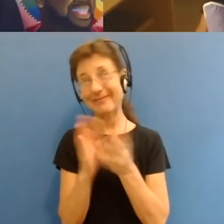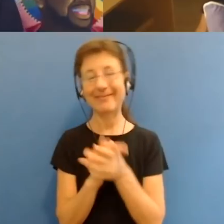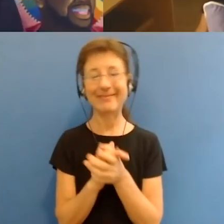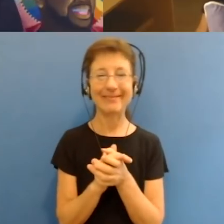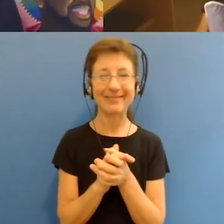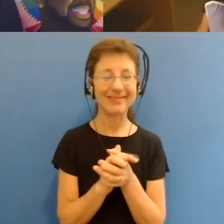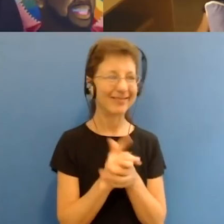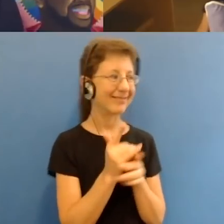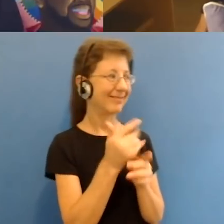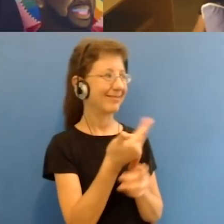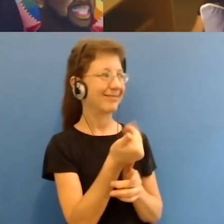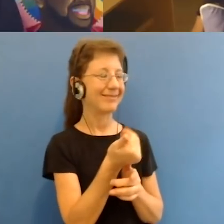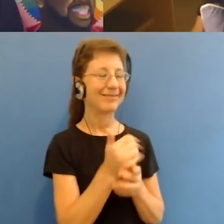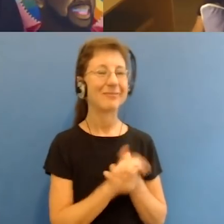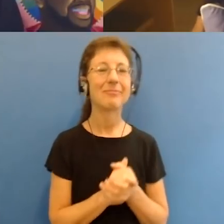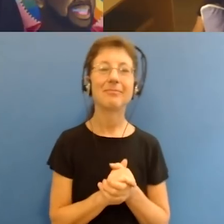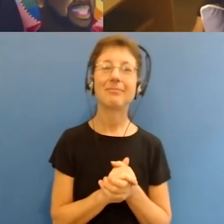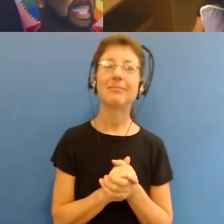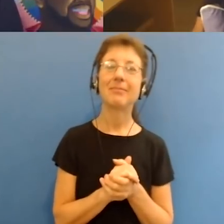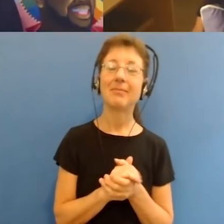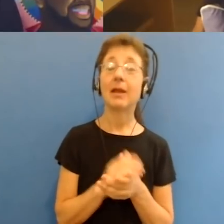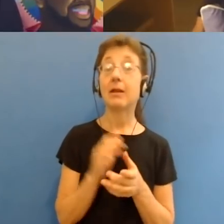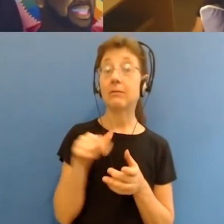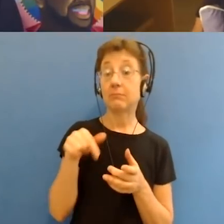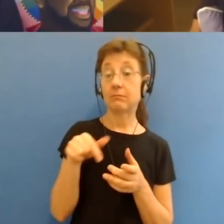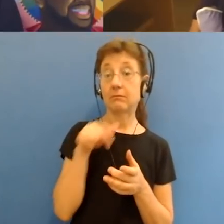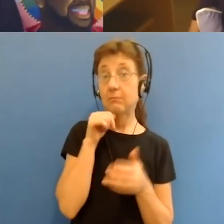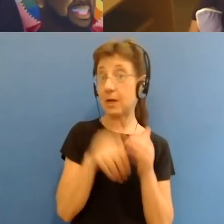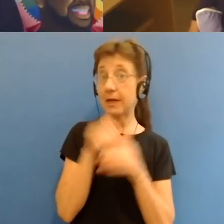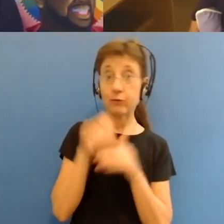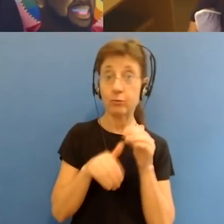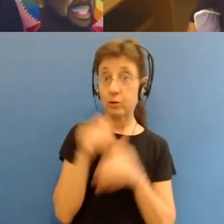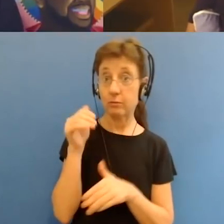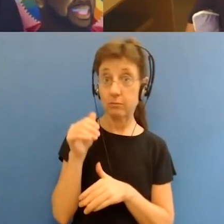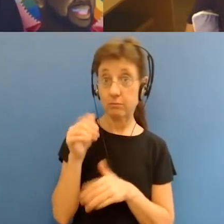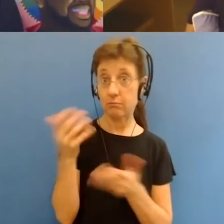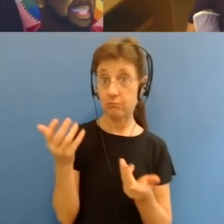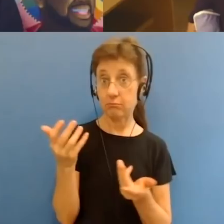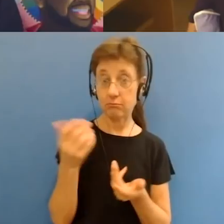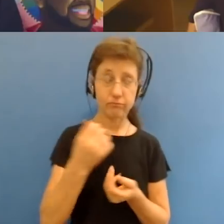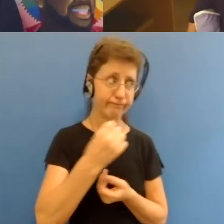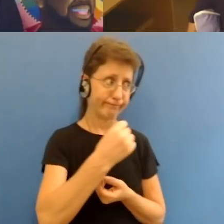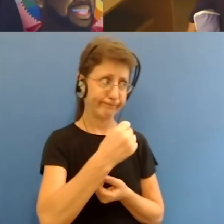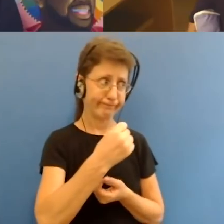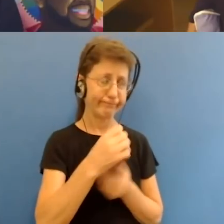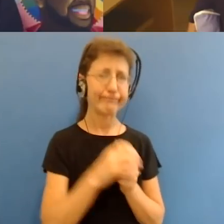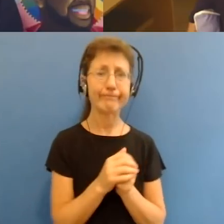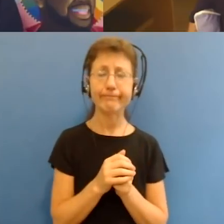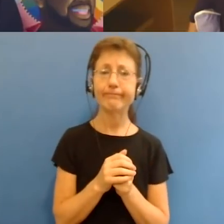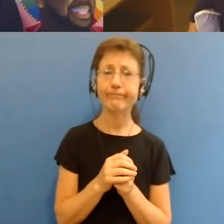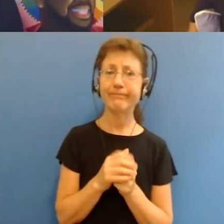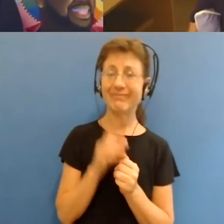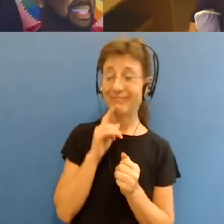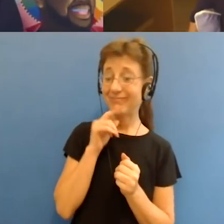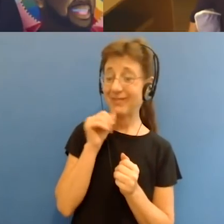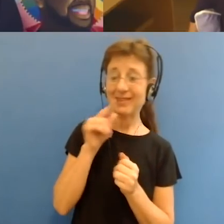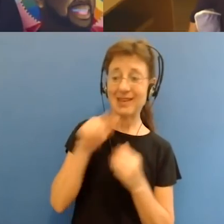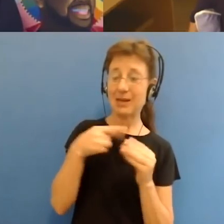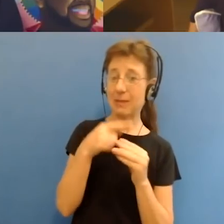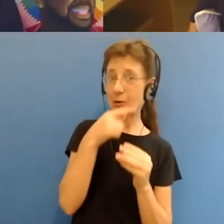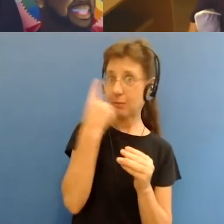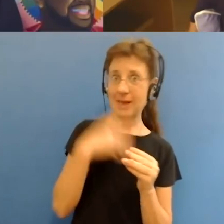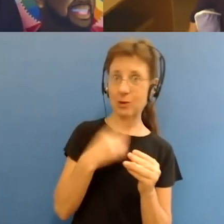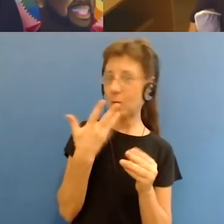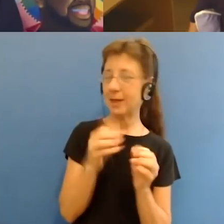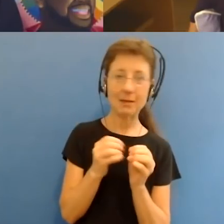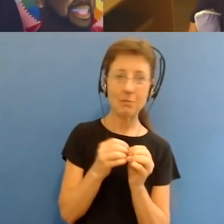on. It's uncomfortable. Yeah. That's what it really is. It's no longer about black and white. It's about